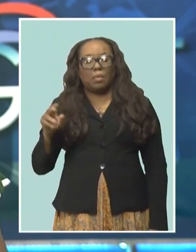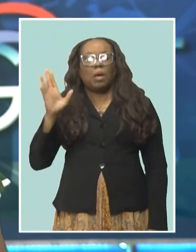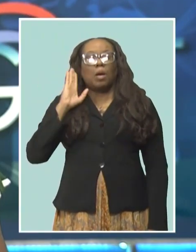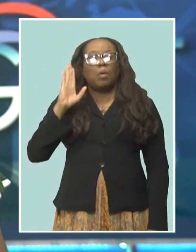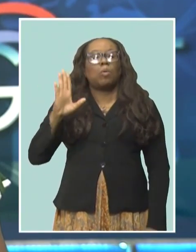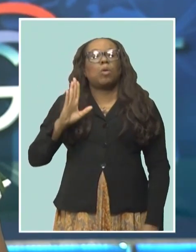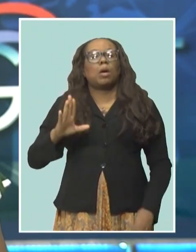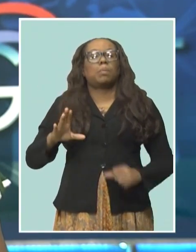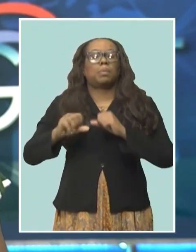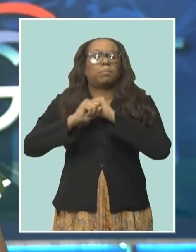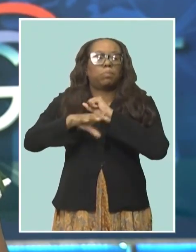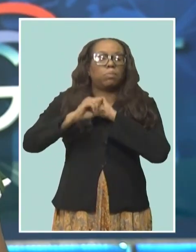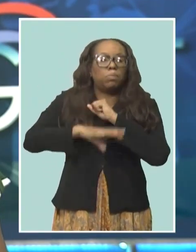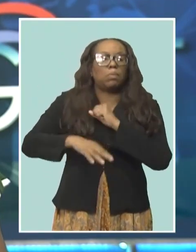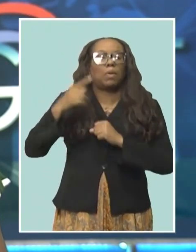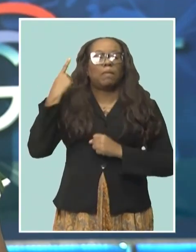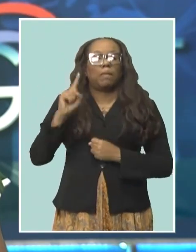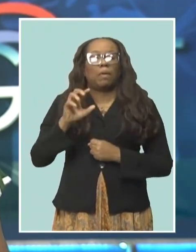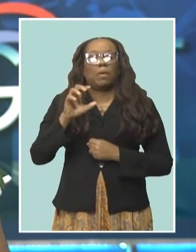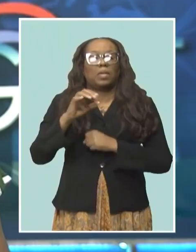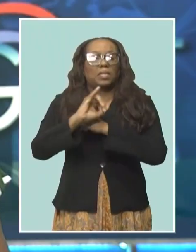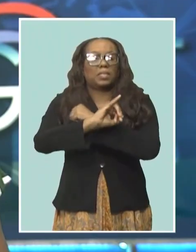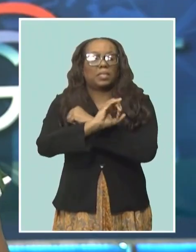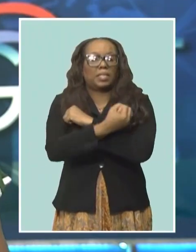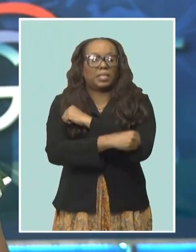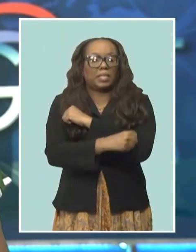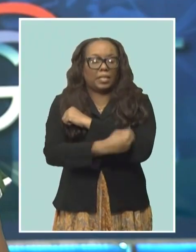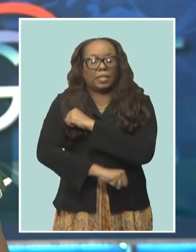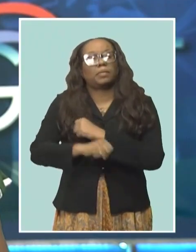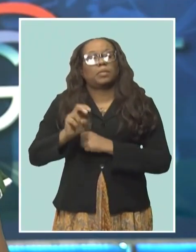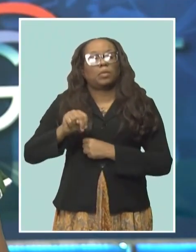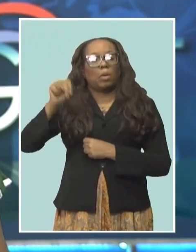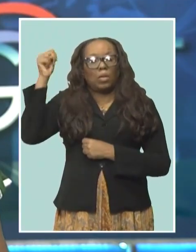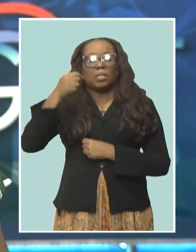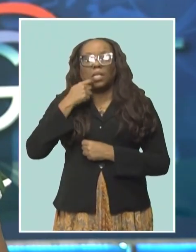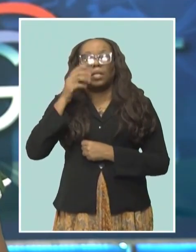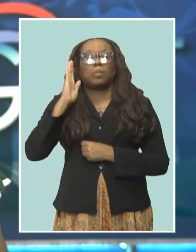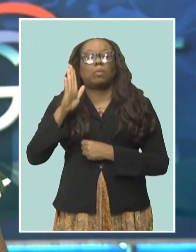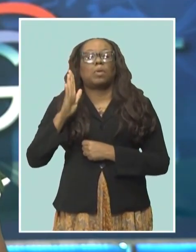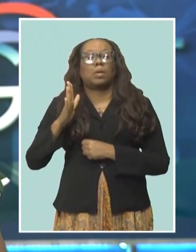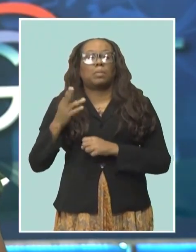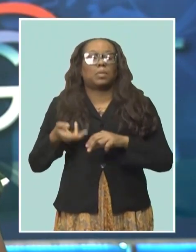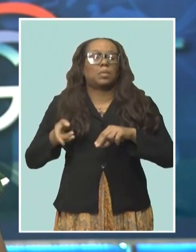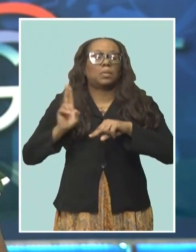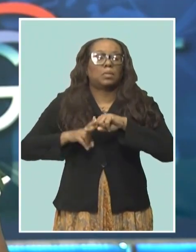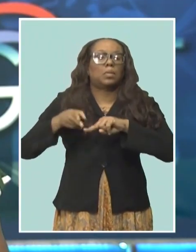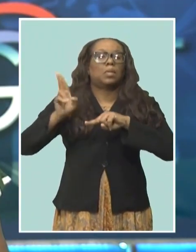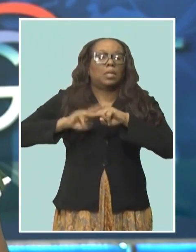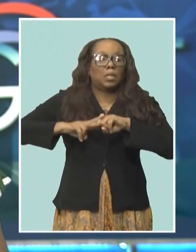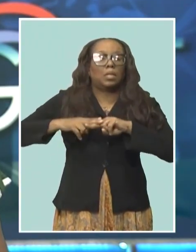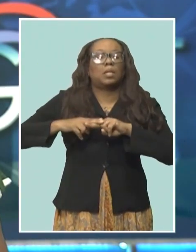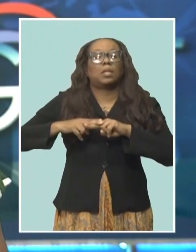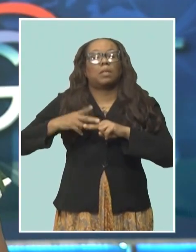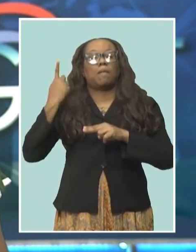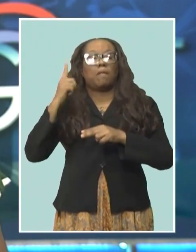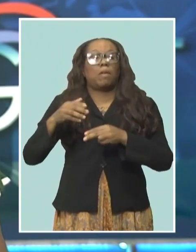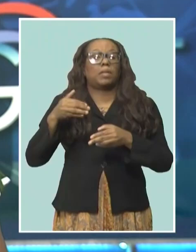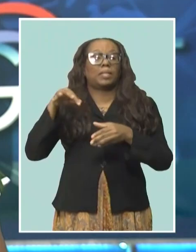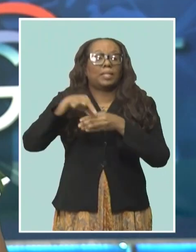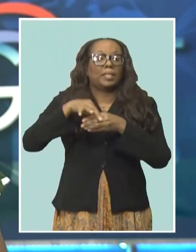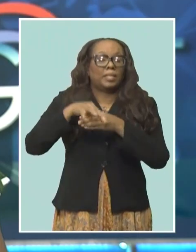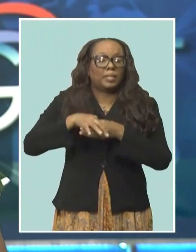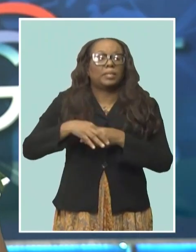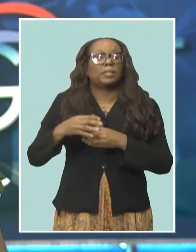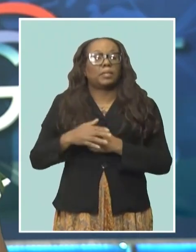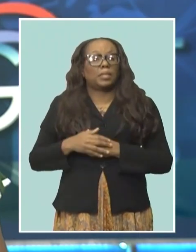Party ticket in the upcoming by-election, says he will be ramping up his campaign in the coming days. Senator Blackman says while on